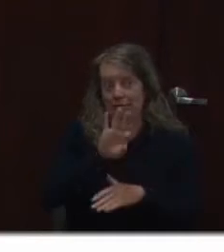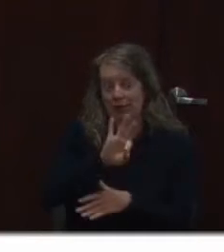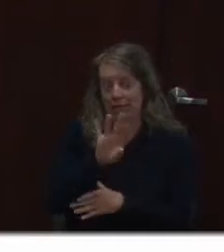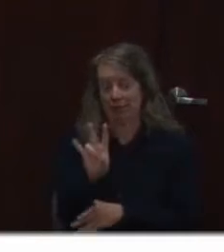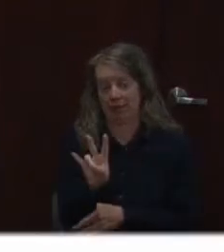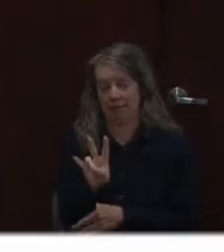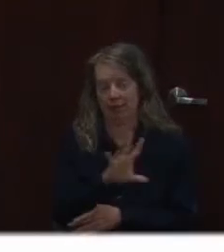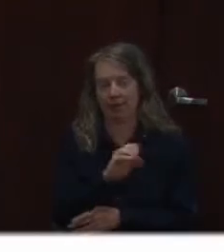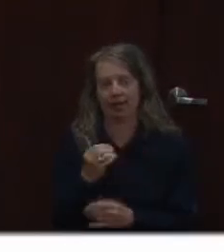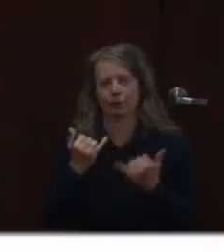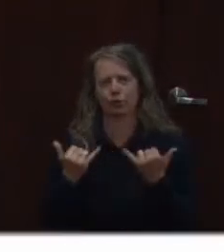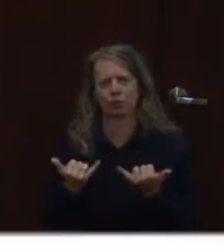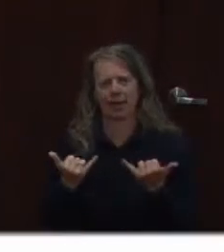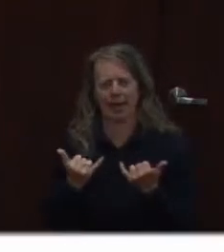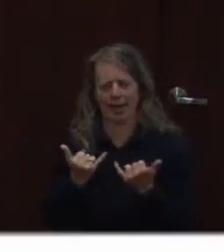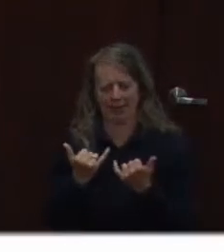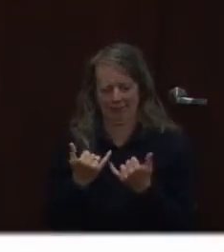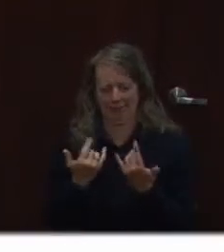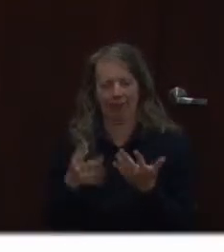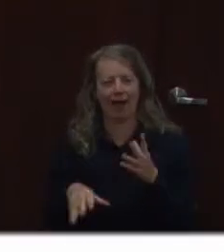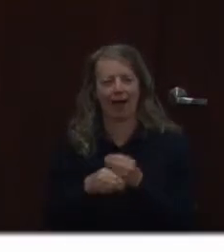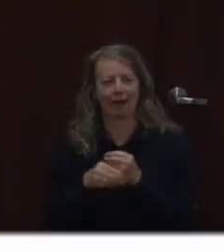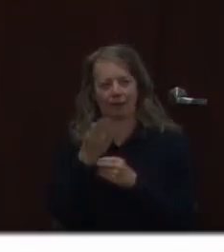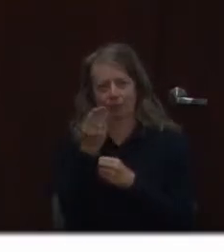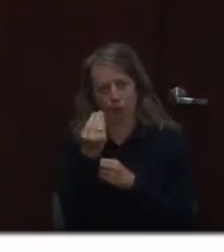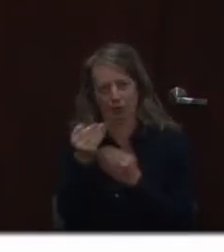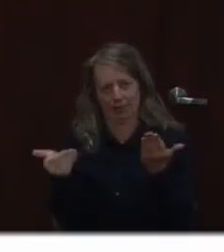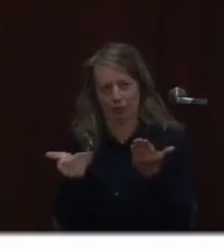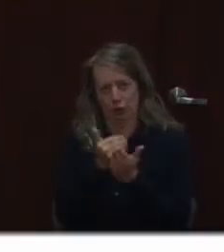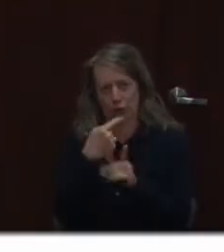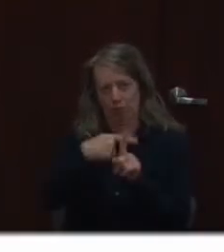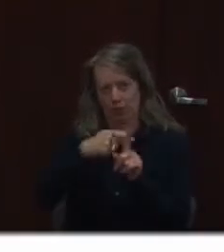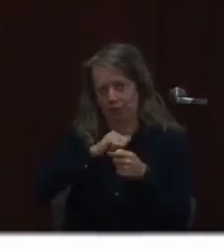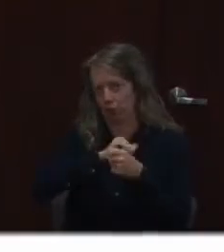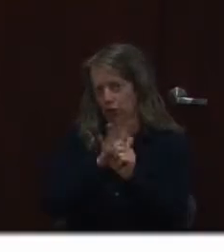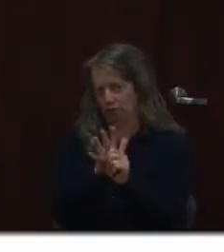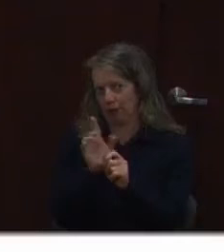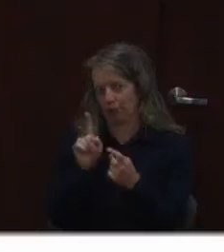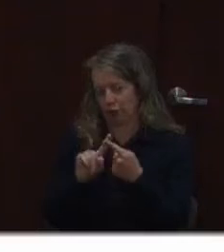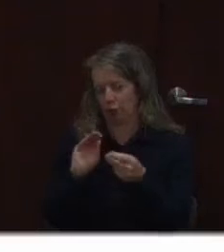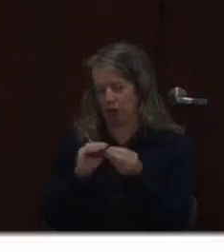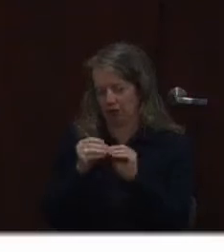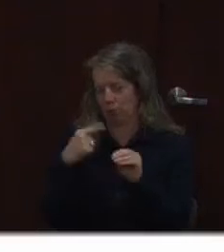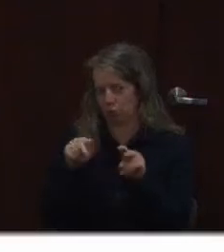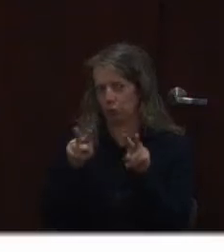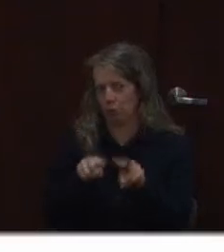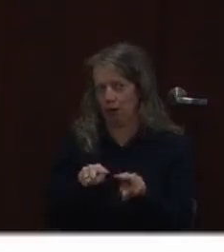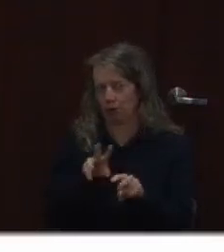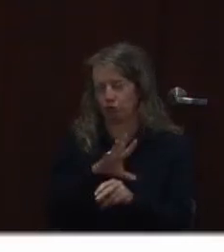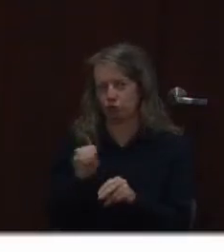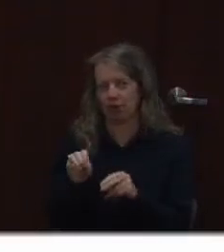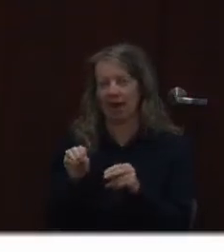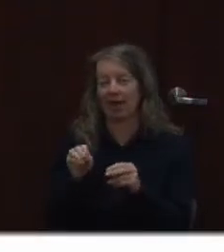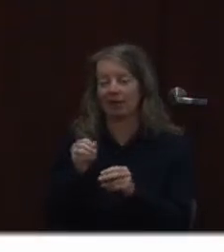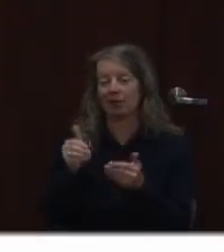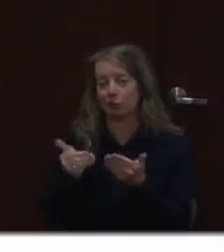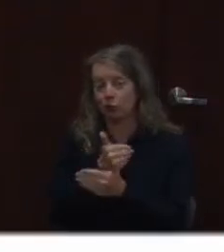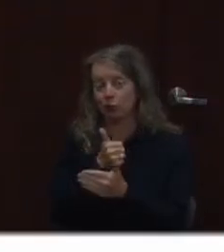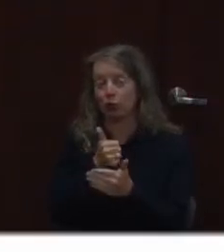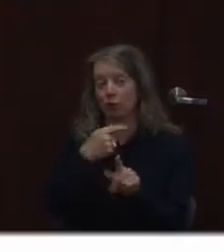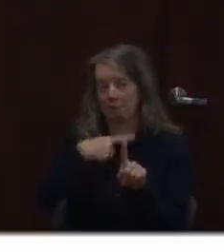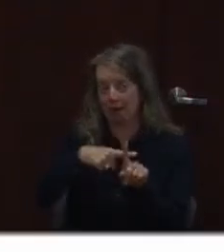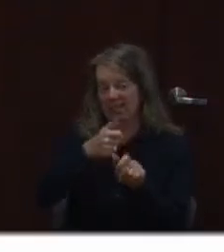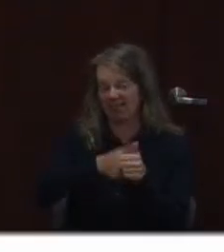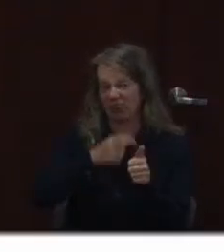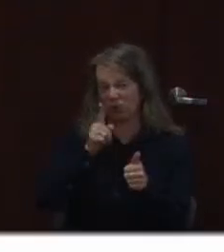today, just today, we added about 14 new cases to the workflow, and the new cases per 100,000 for today